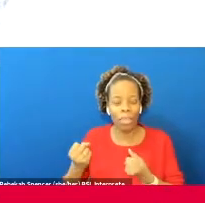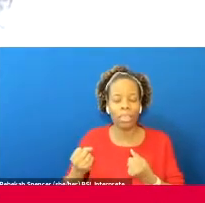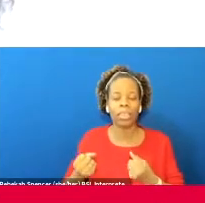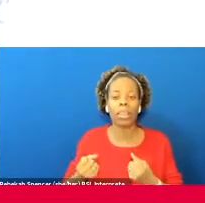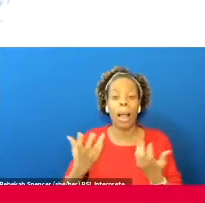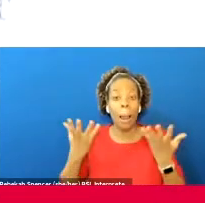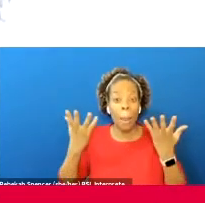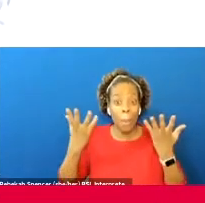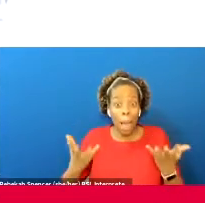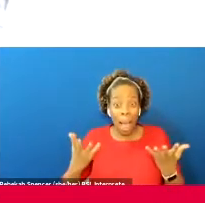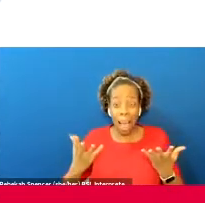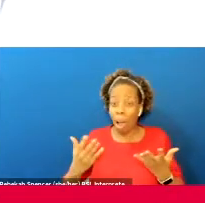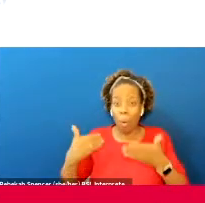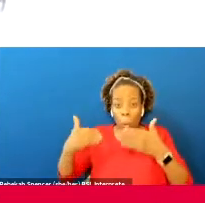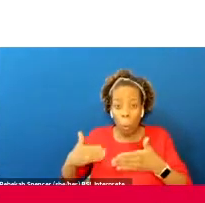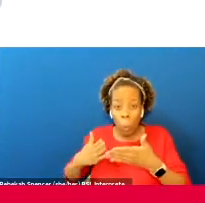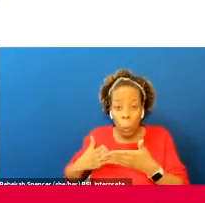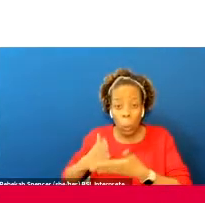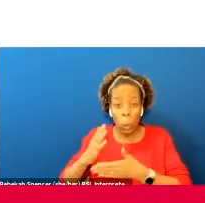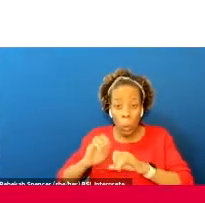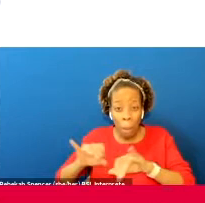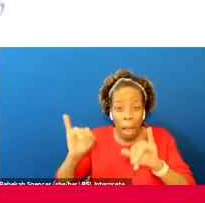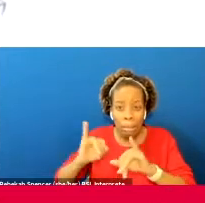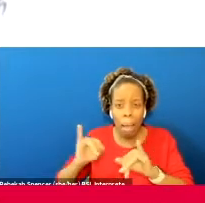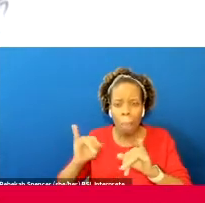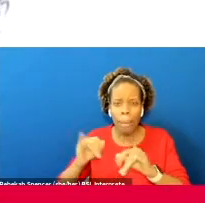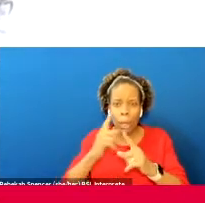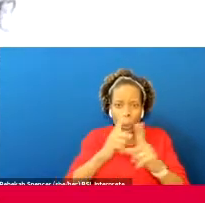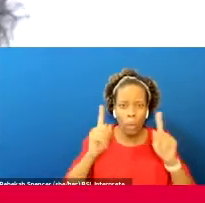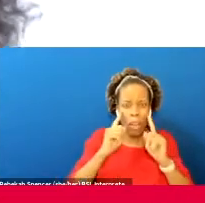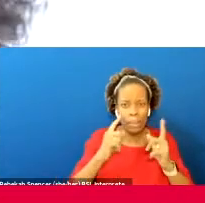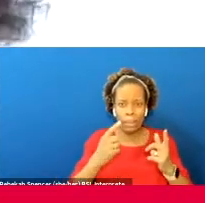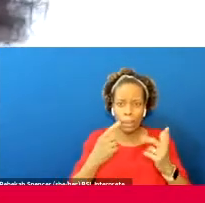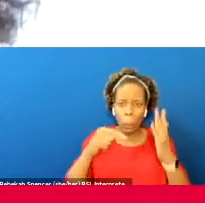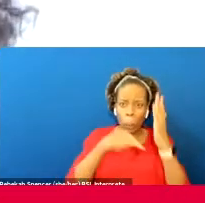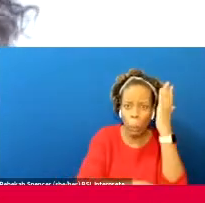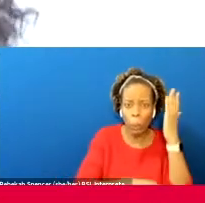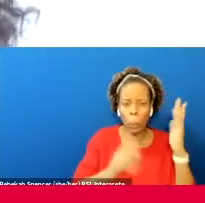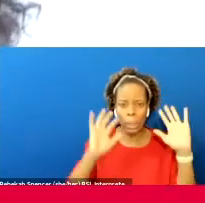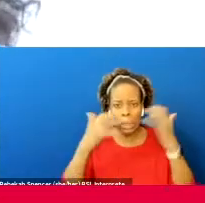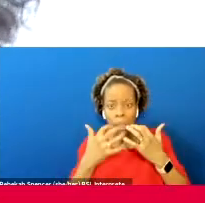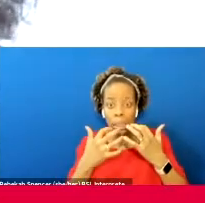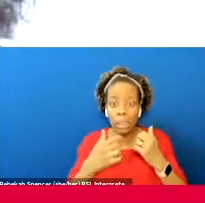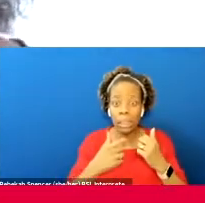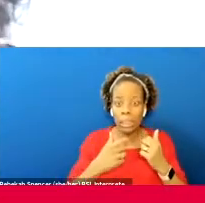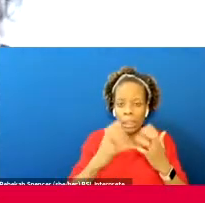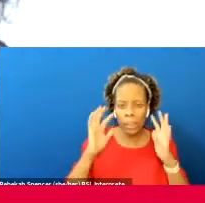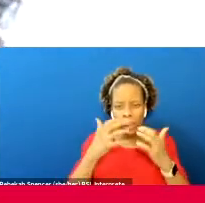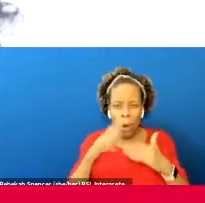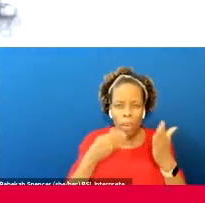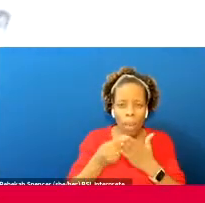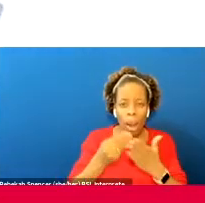know, with after COVID and the effects that the pandemic has had on universities, I personally sometimes worry a bit that like